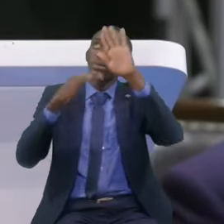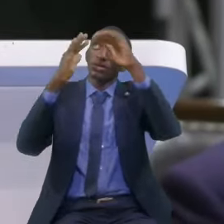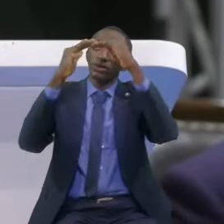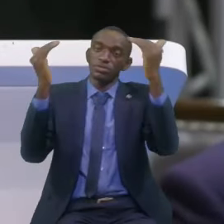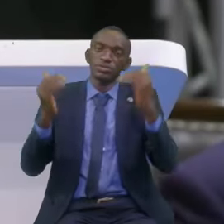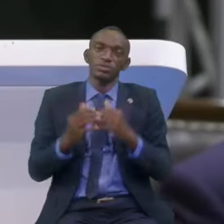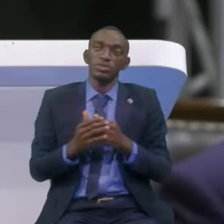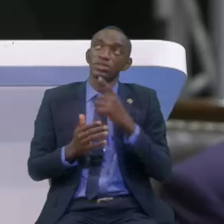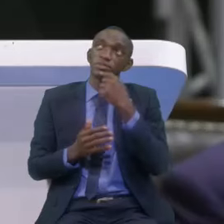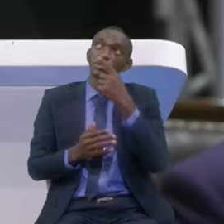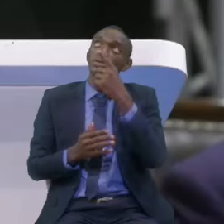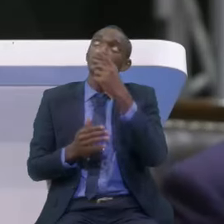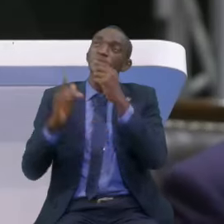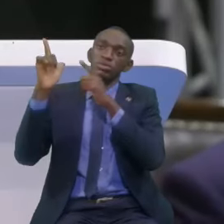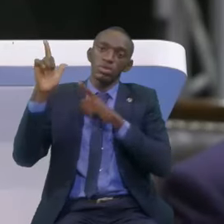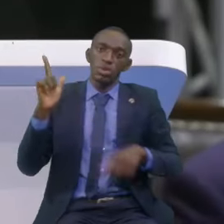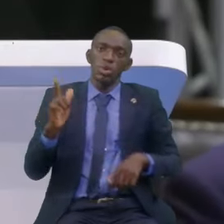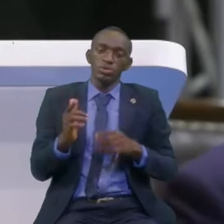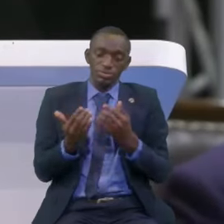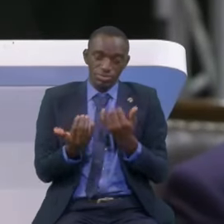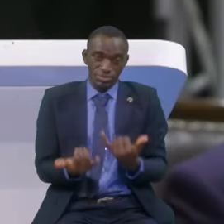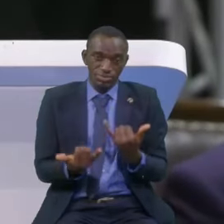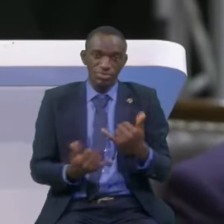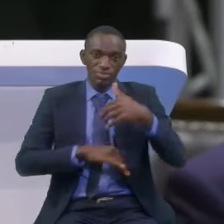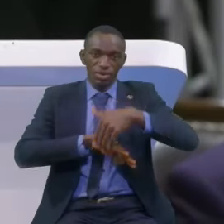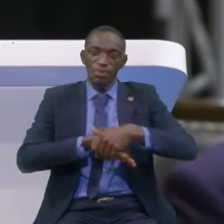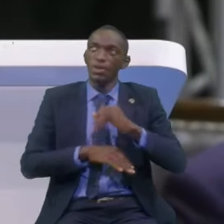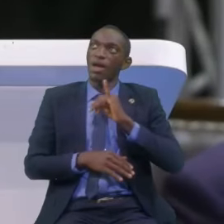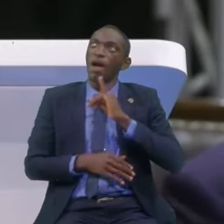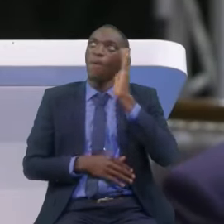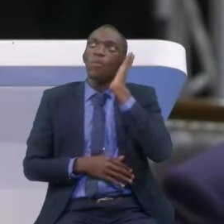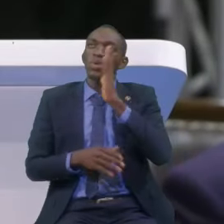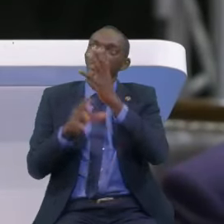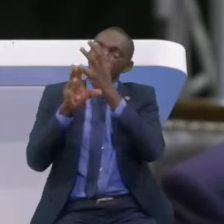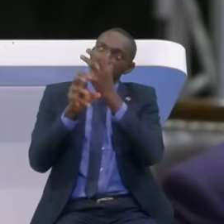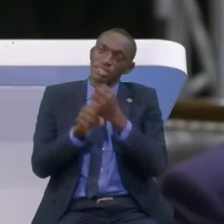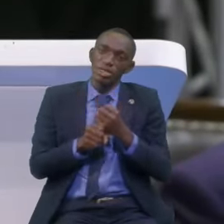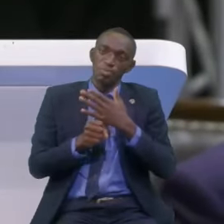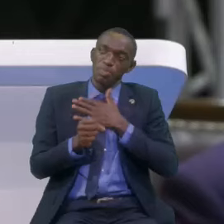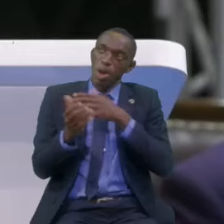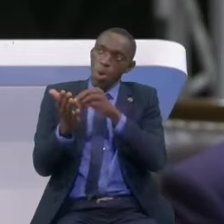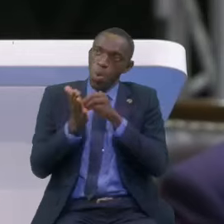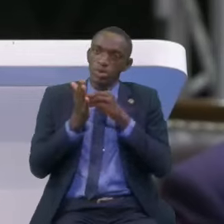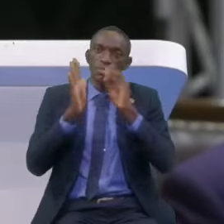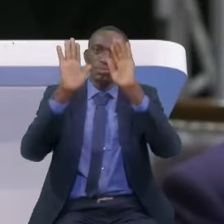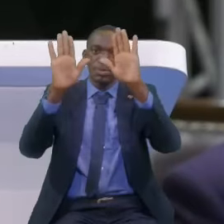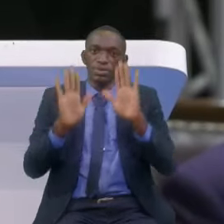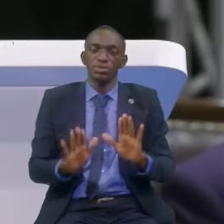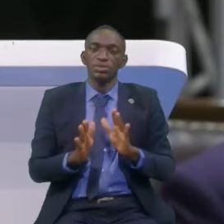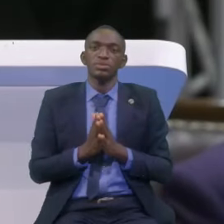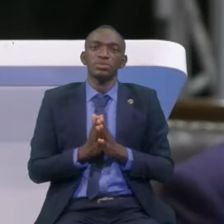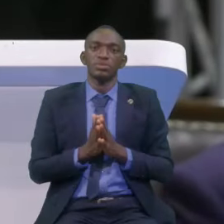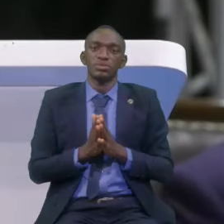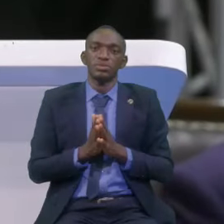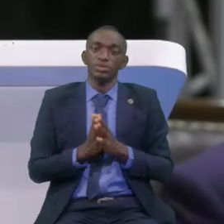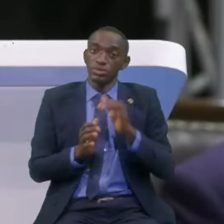Lord, this night I will receive my own miracle. Remember, those